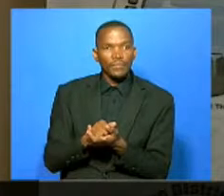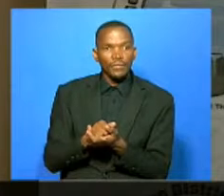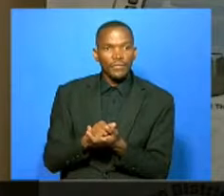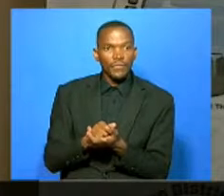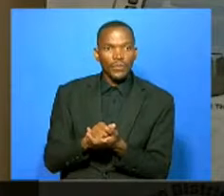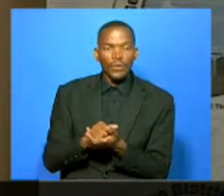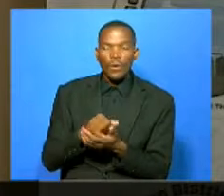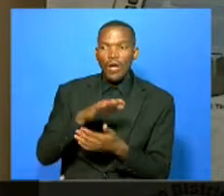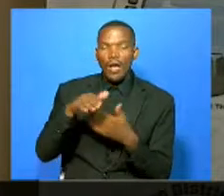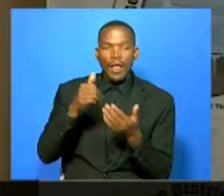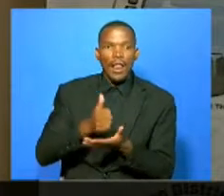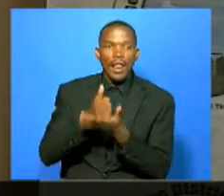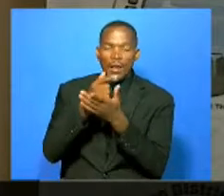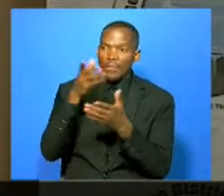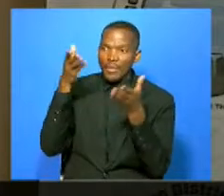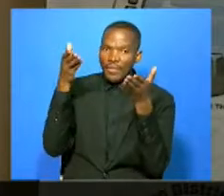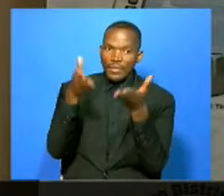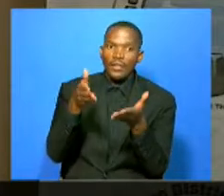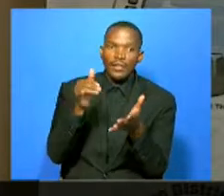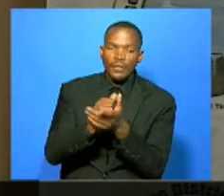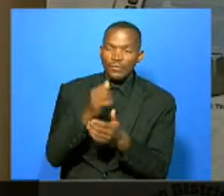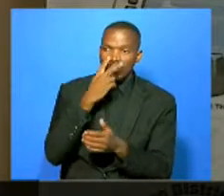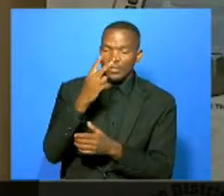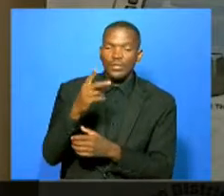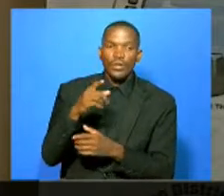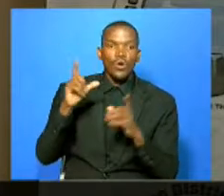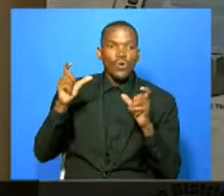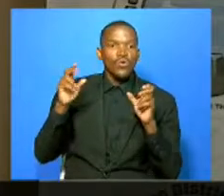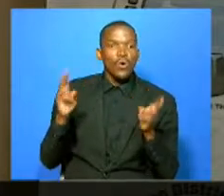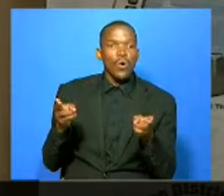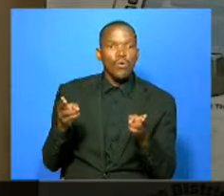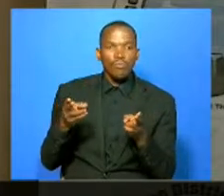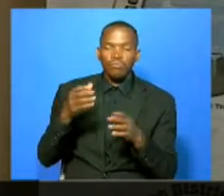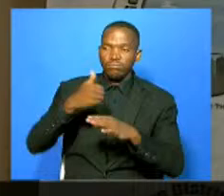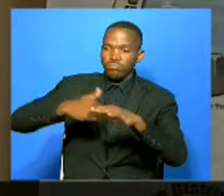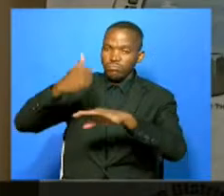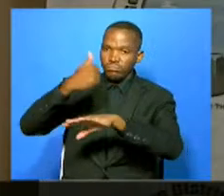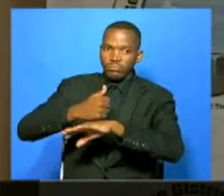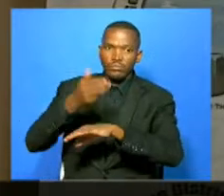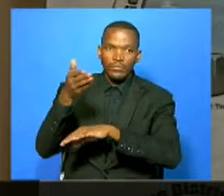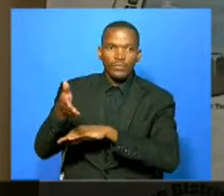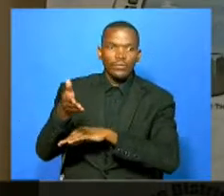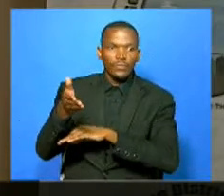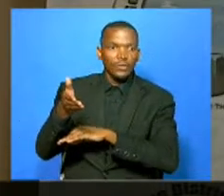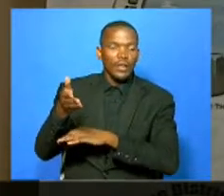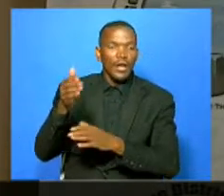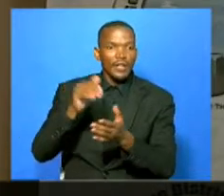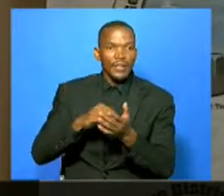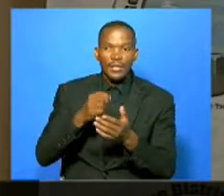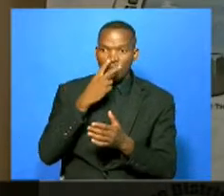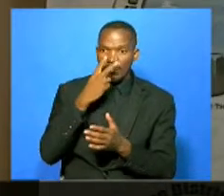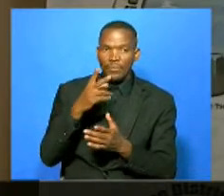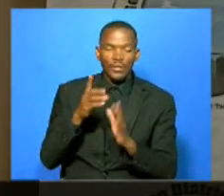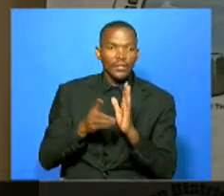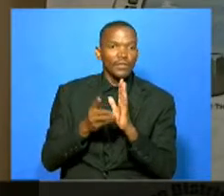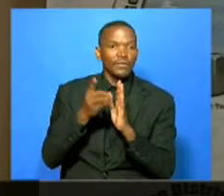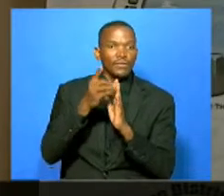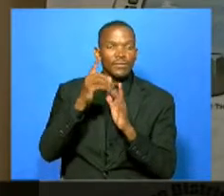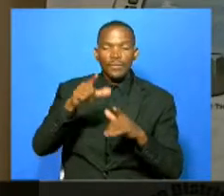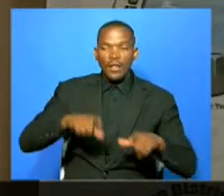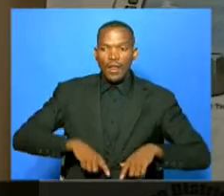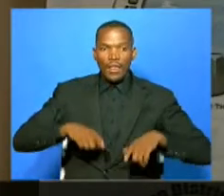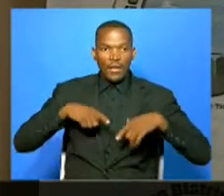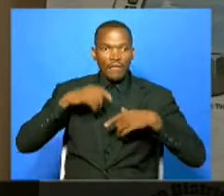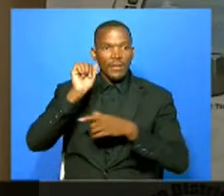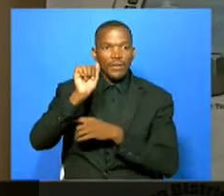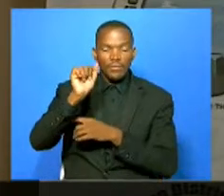a ba bona pharologanyo ya gore ke eng Good Hope District e tlhomile a ba bona tokagalo ya matshelo a